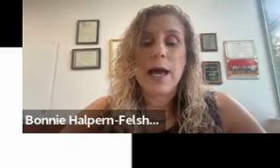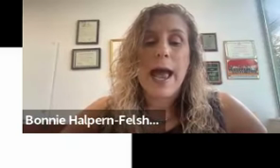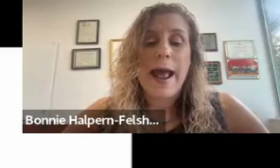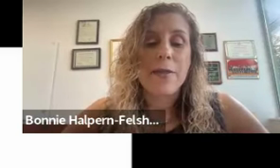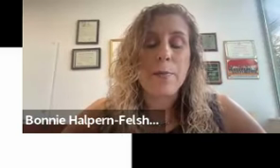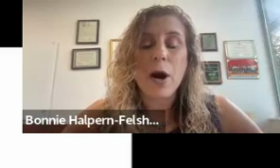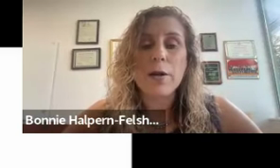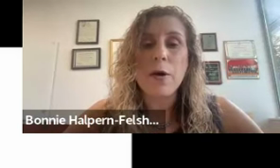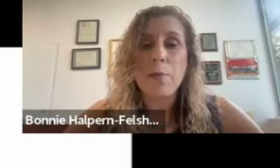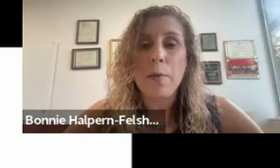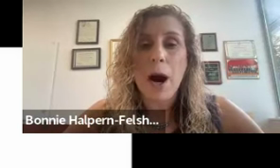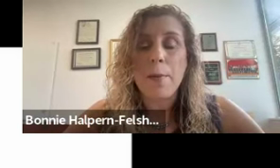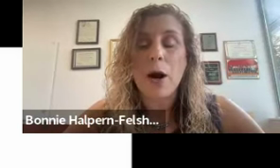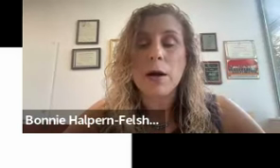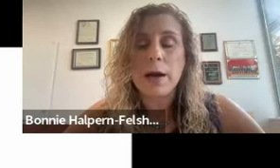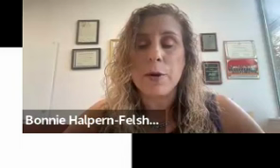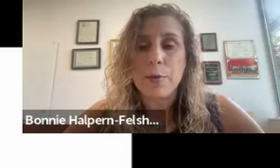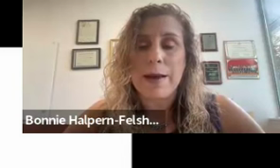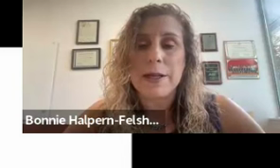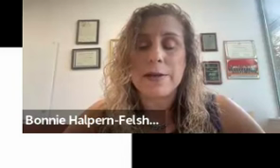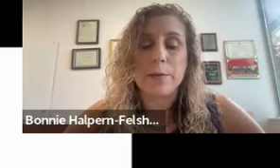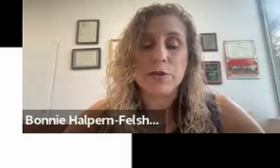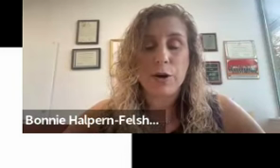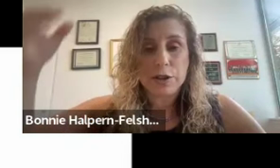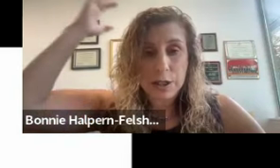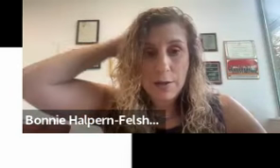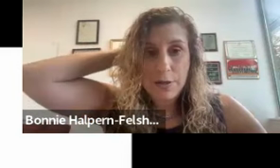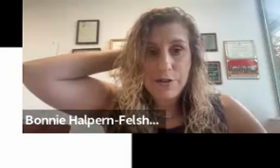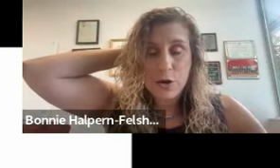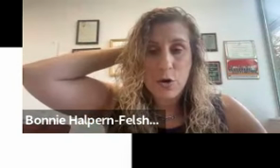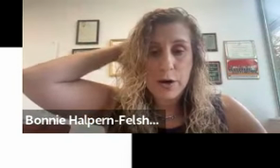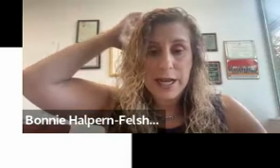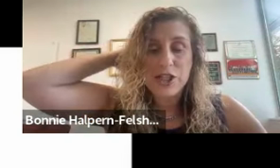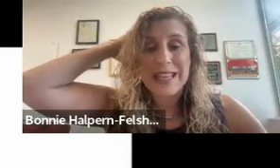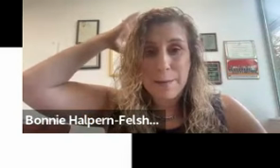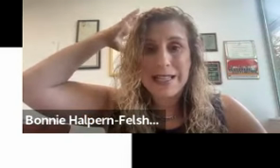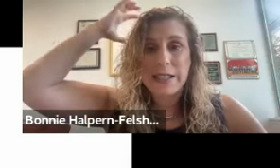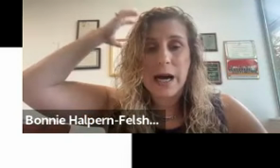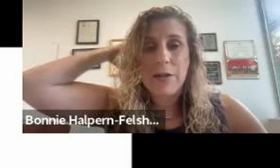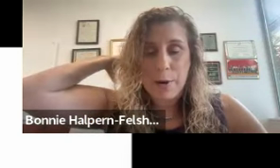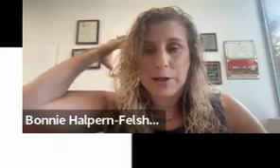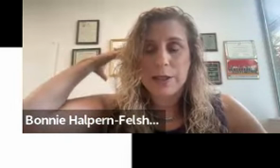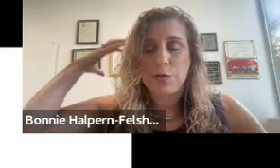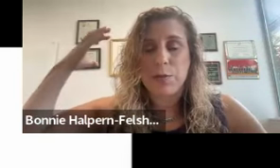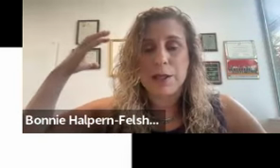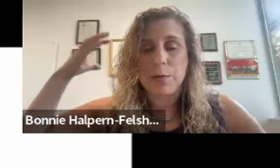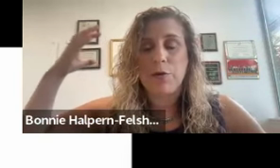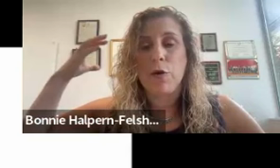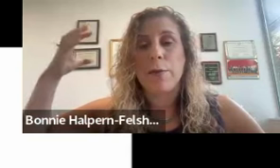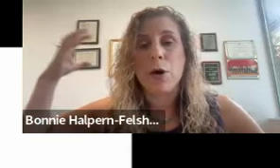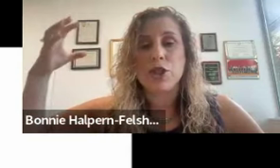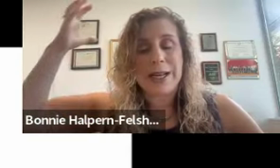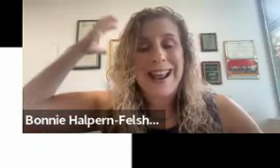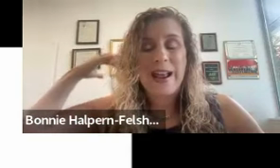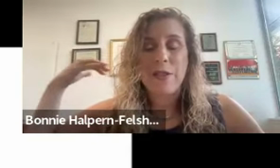front. And the part of the brain that develops first, the physical coordination, the amygdala, the part that's responsible